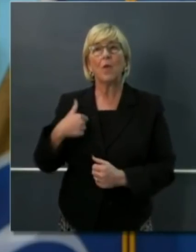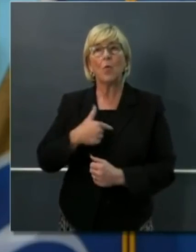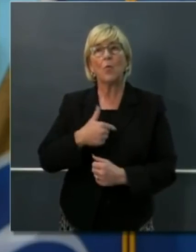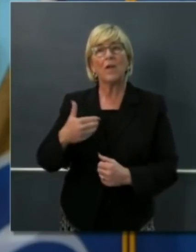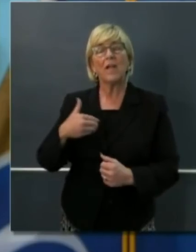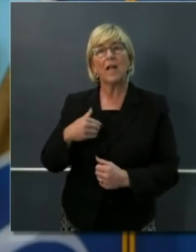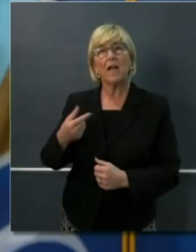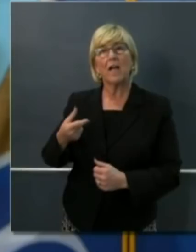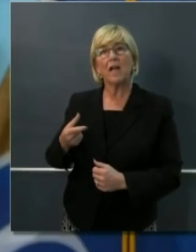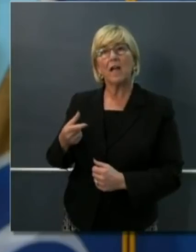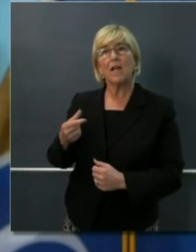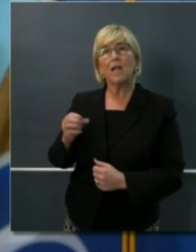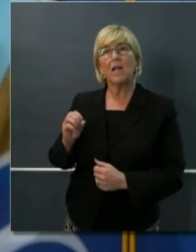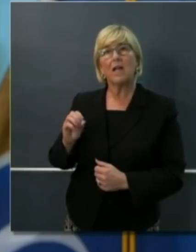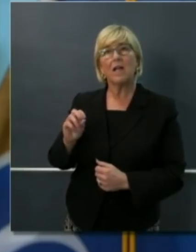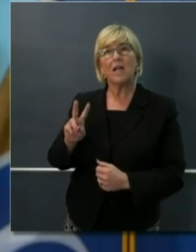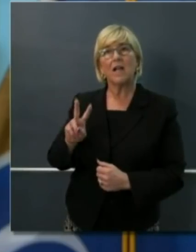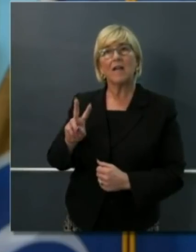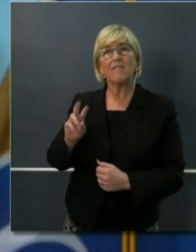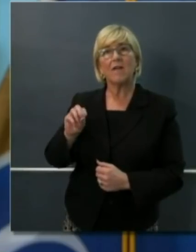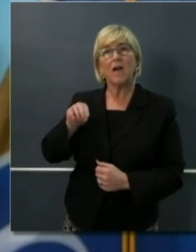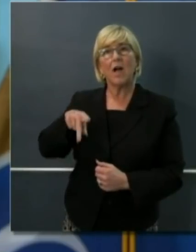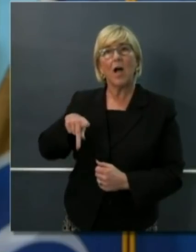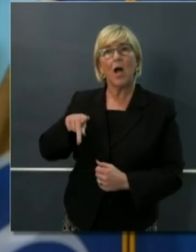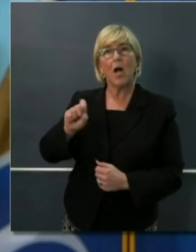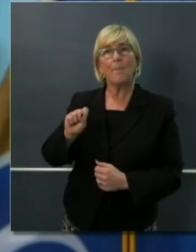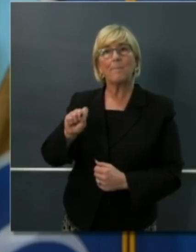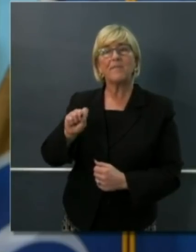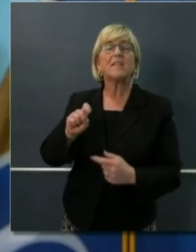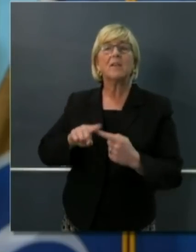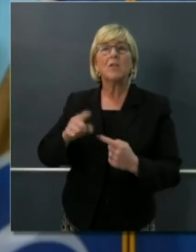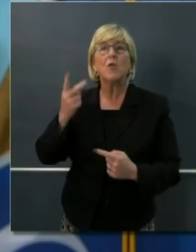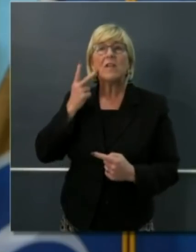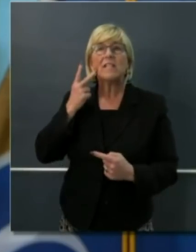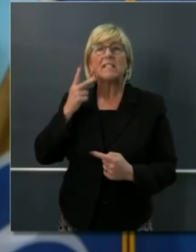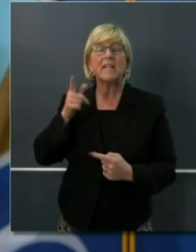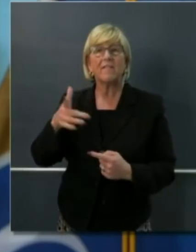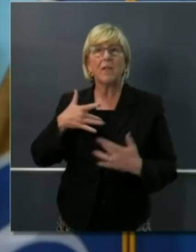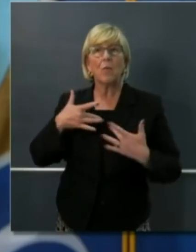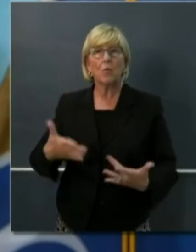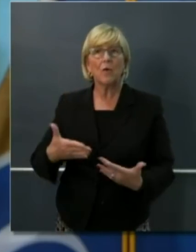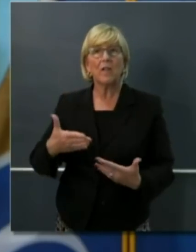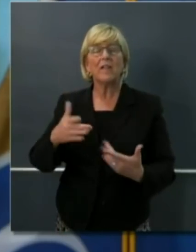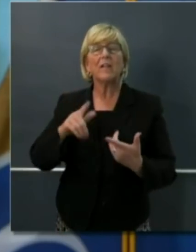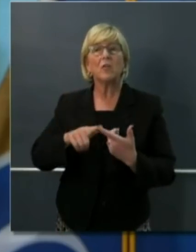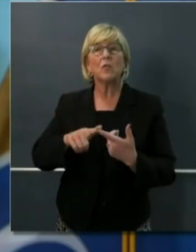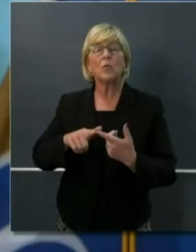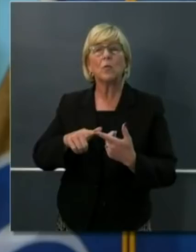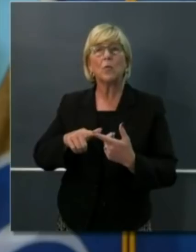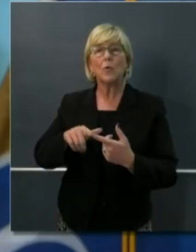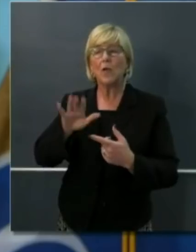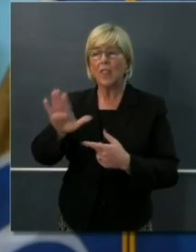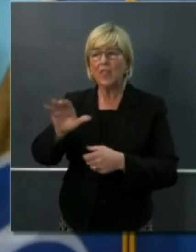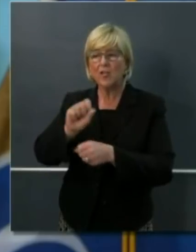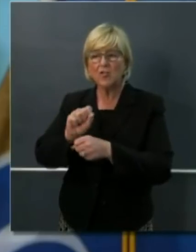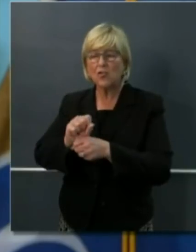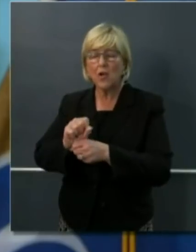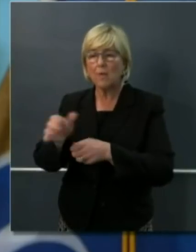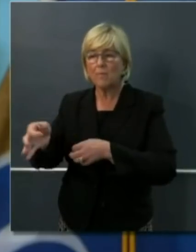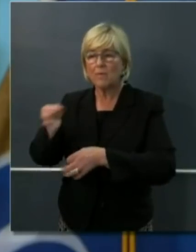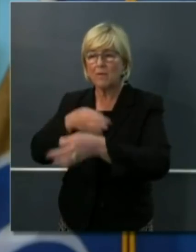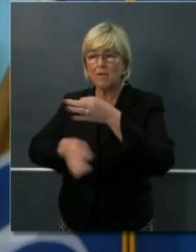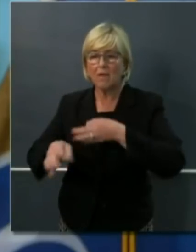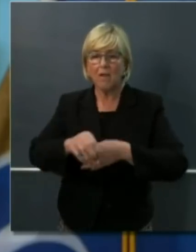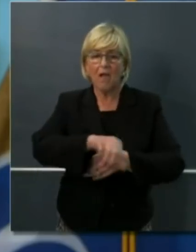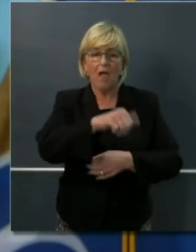state workers to see if they're willing to do different work and help support our tracing and tracking